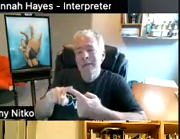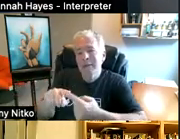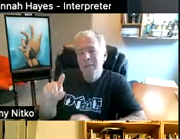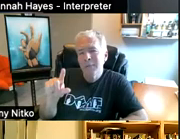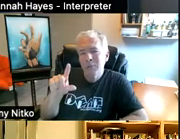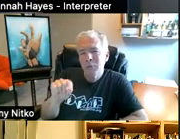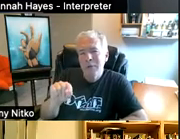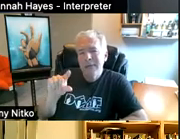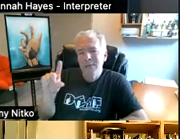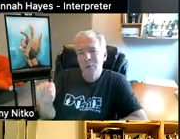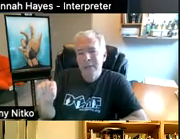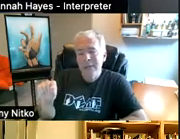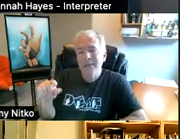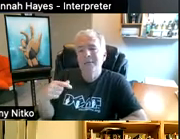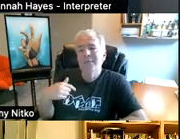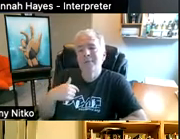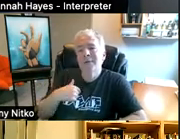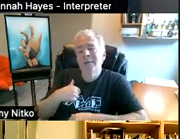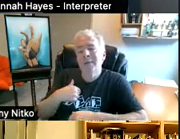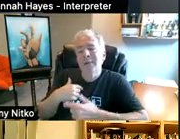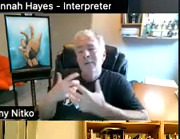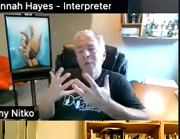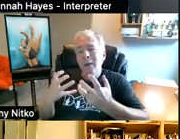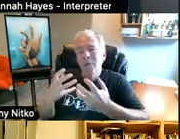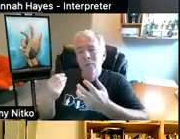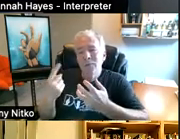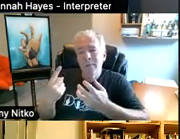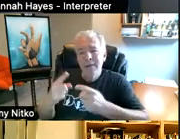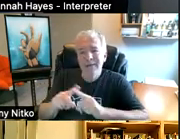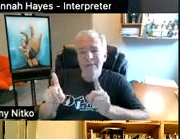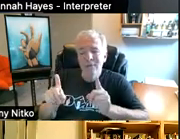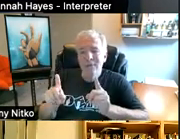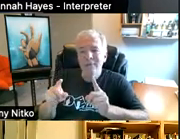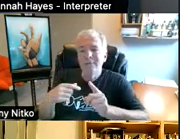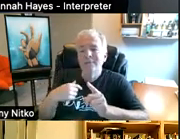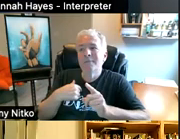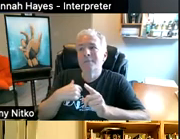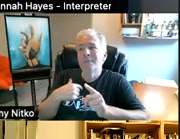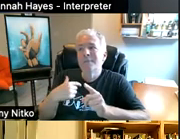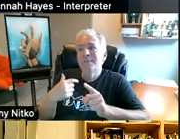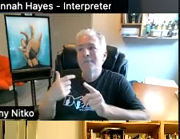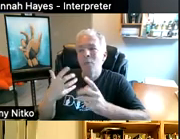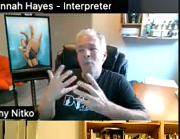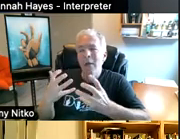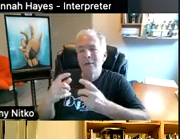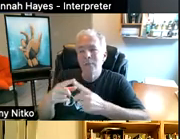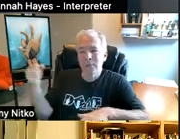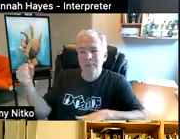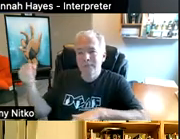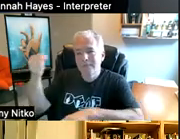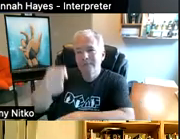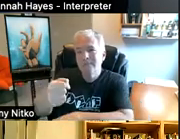encouraged that to continue to grow. We started it in 2020, we wanted to do something a little bit